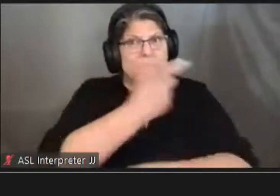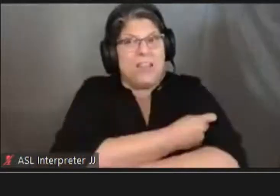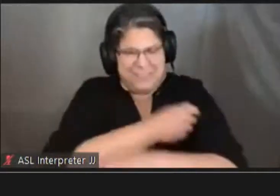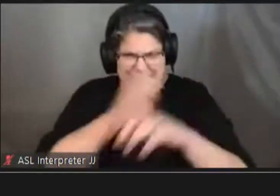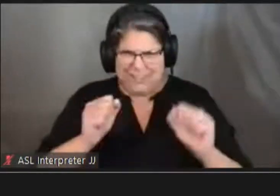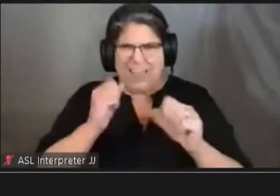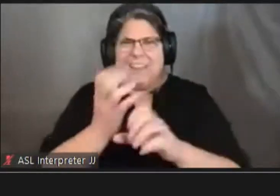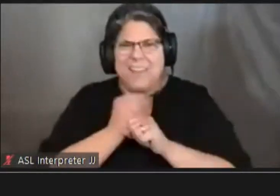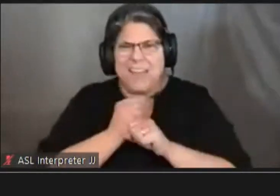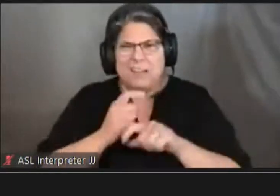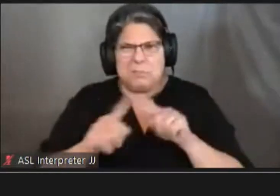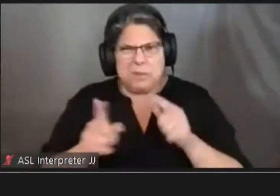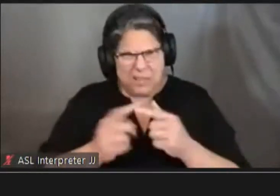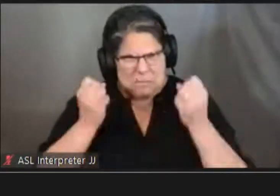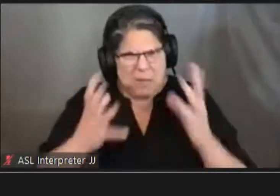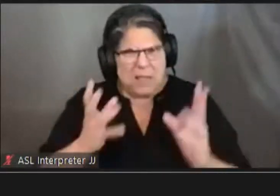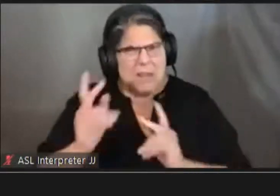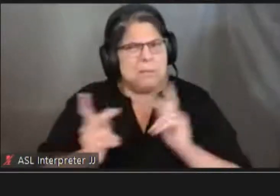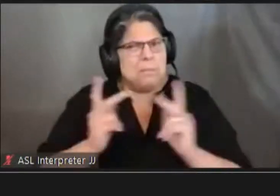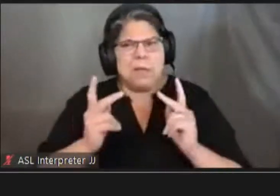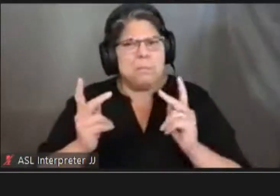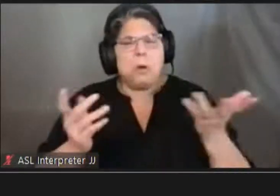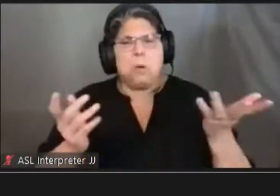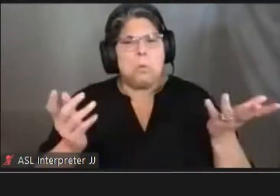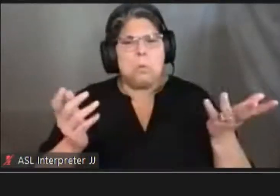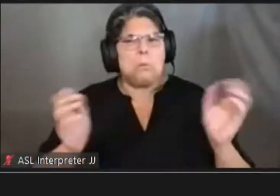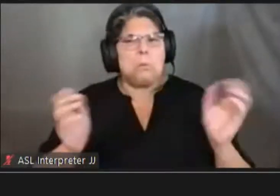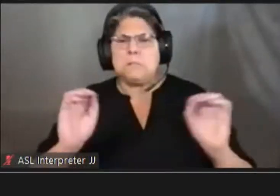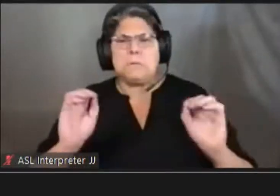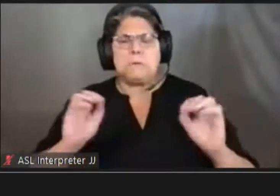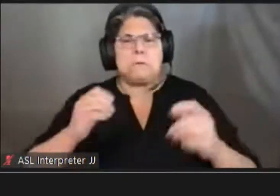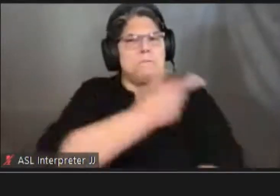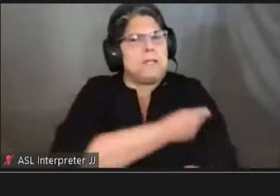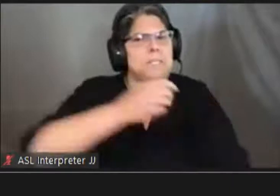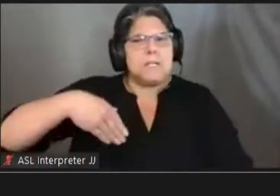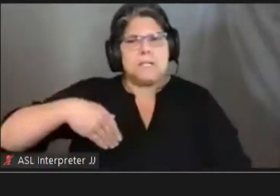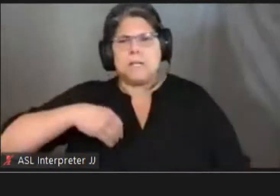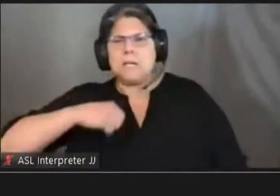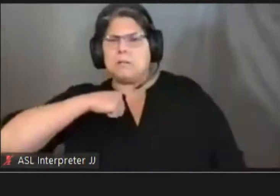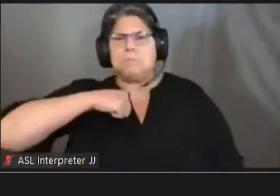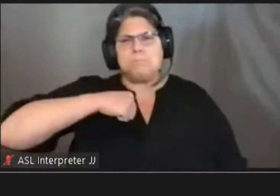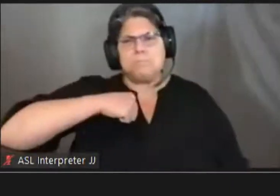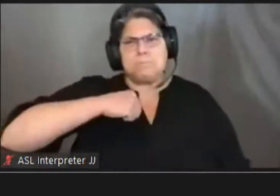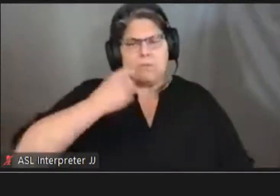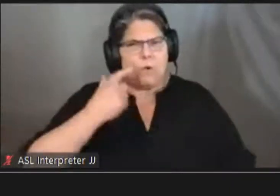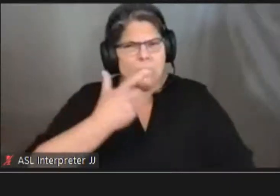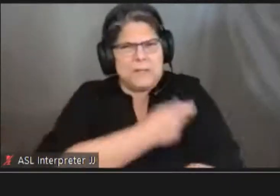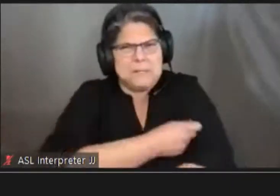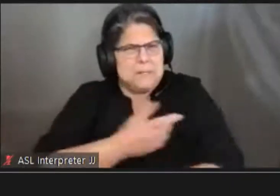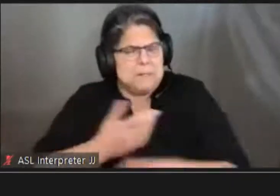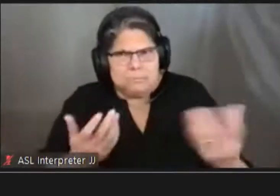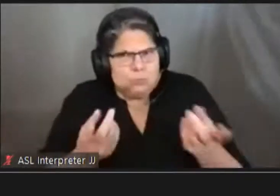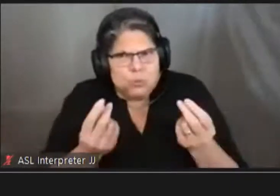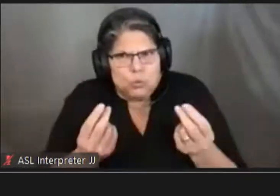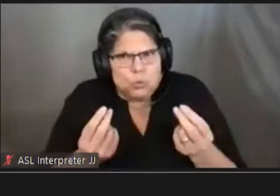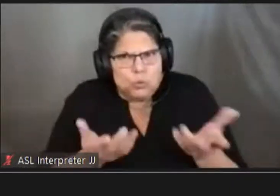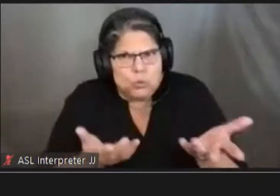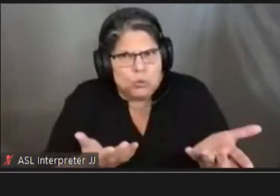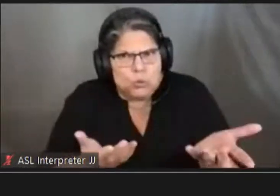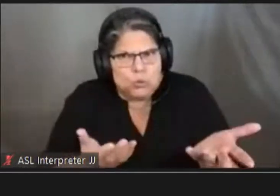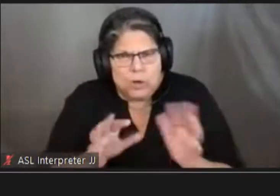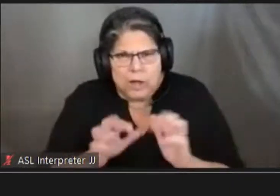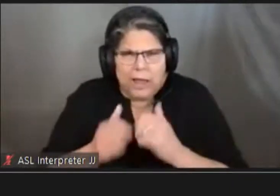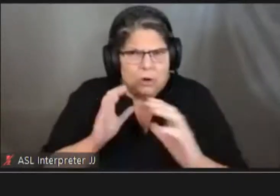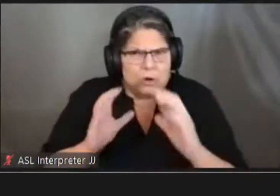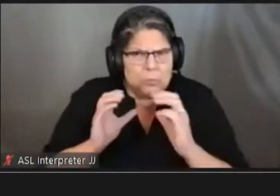have a substantial population of people who are vaccine hesitant. I'd like to know how you're planning to communicate